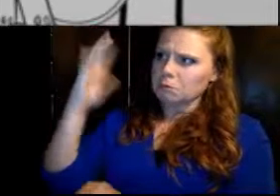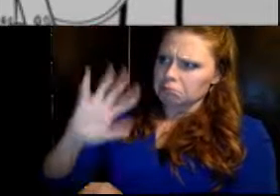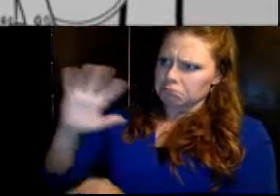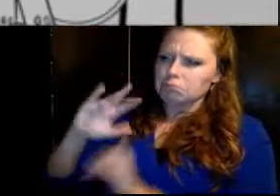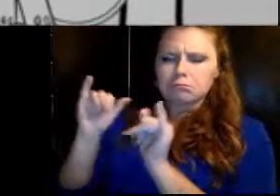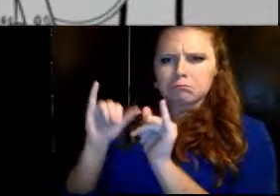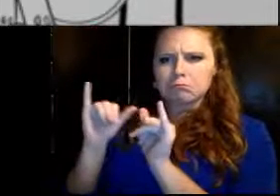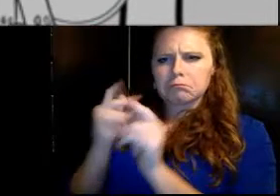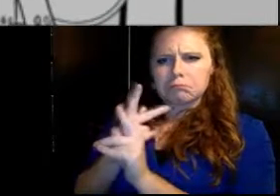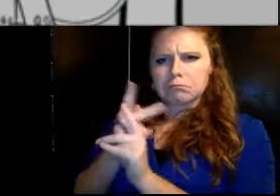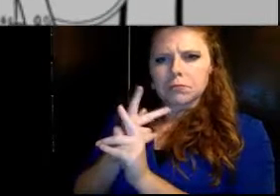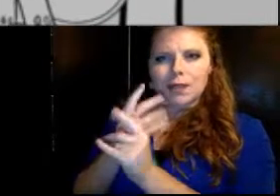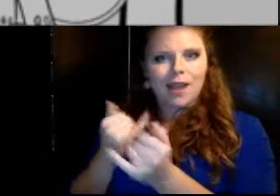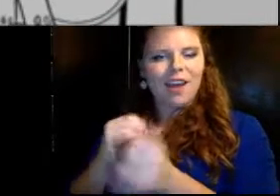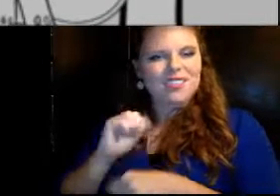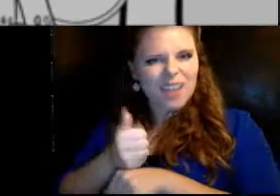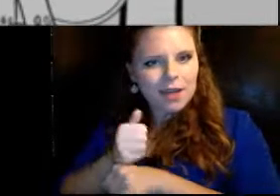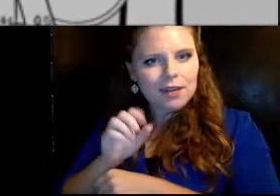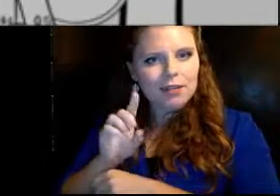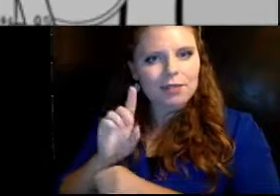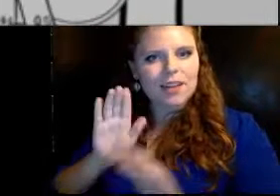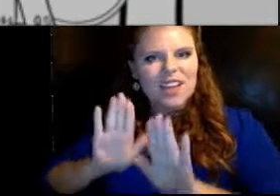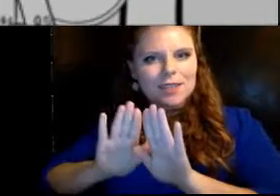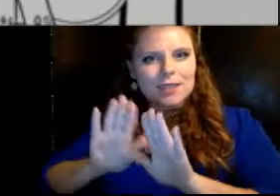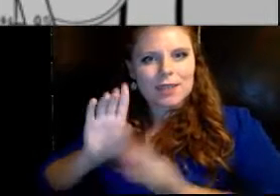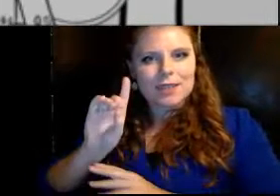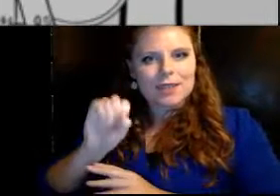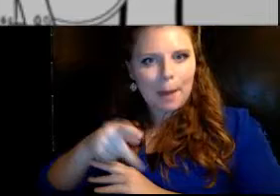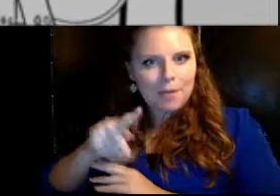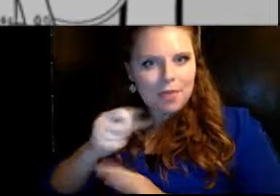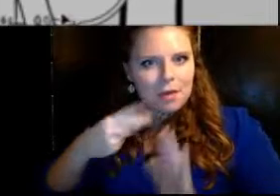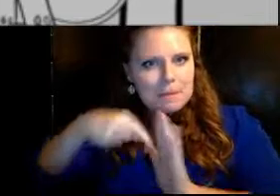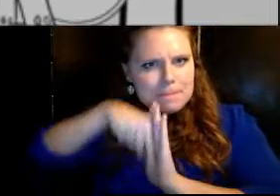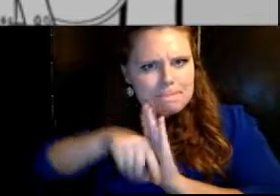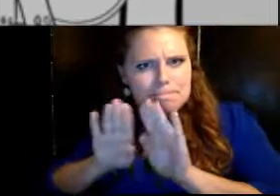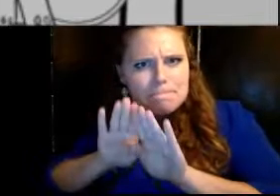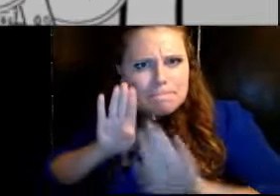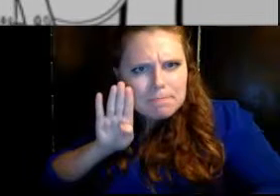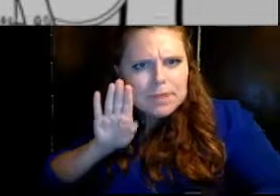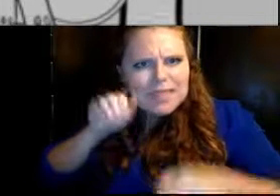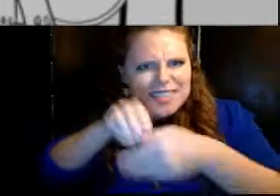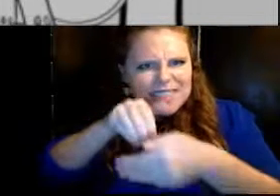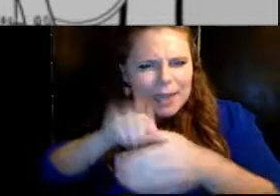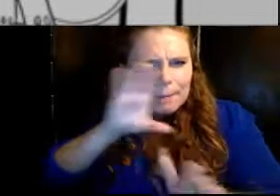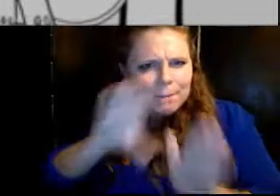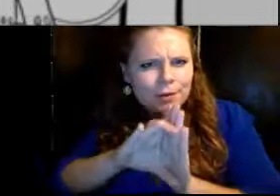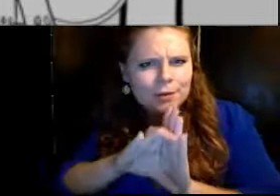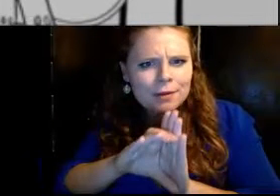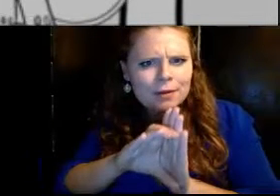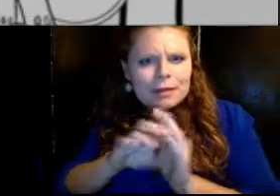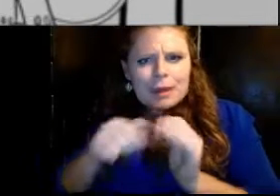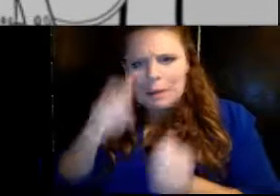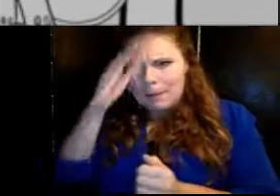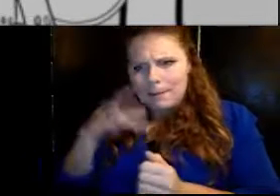set up depth and distance inside of this image. So if you were to take this character here and shrink